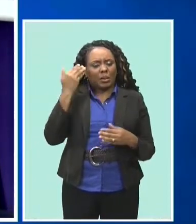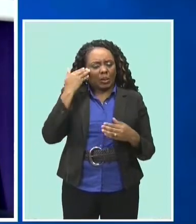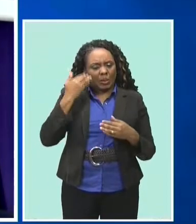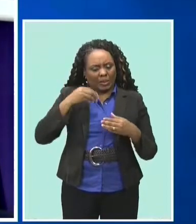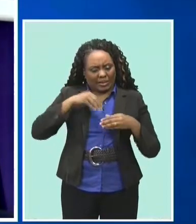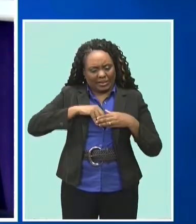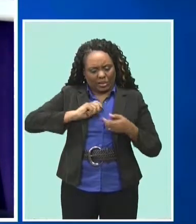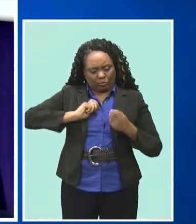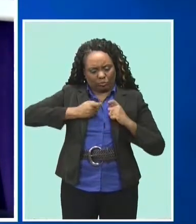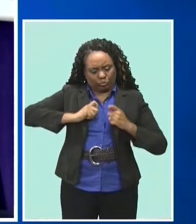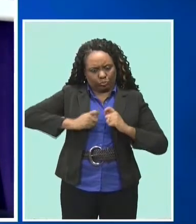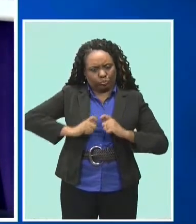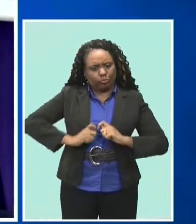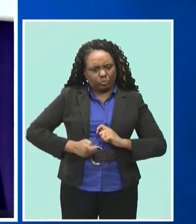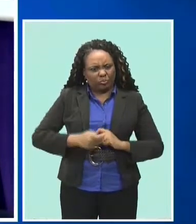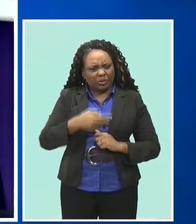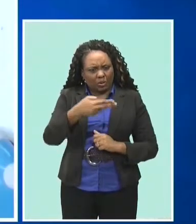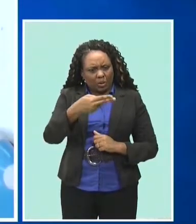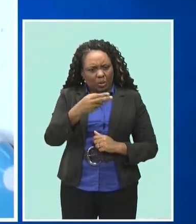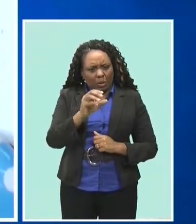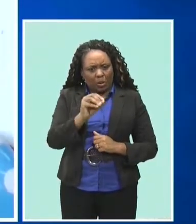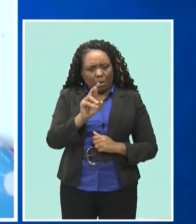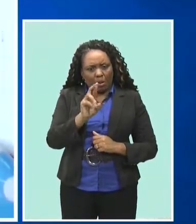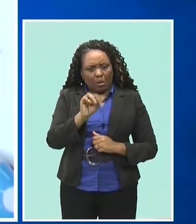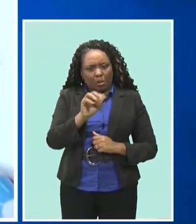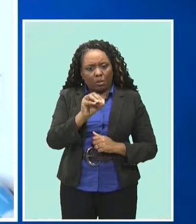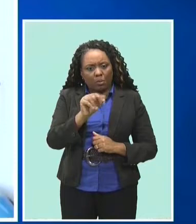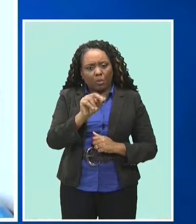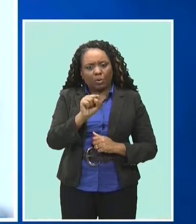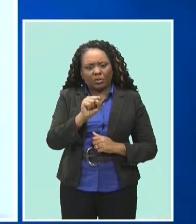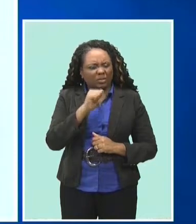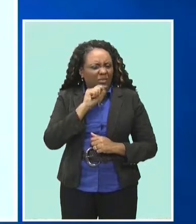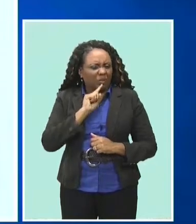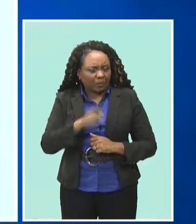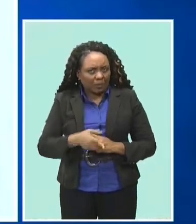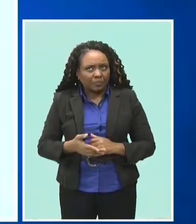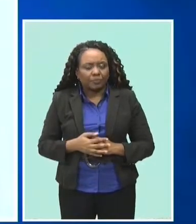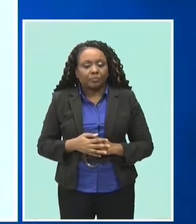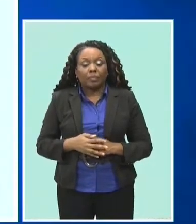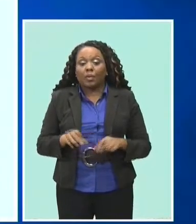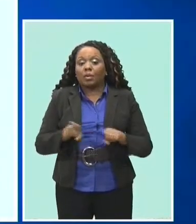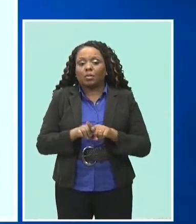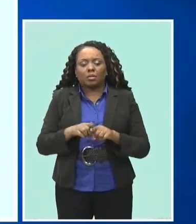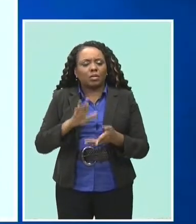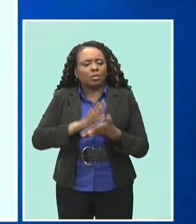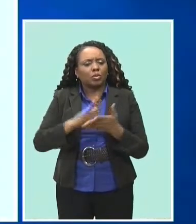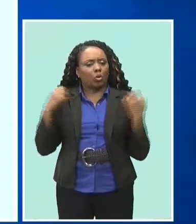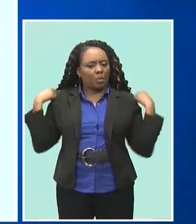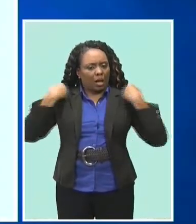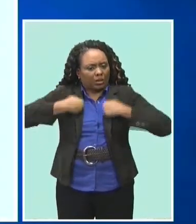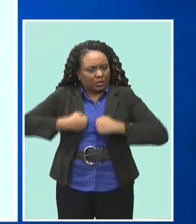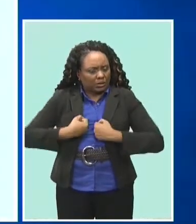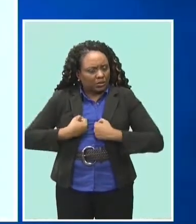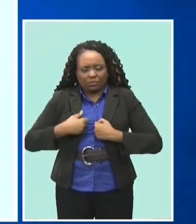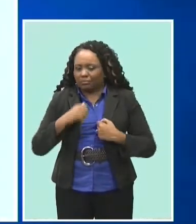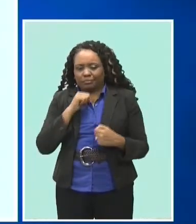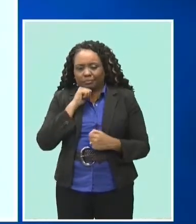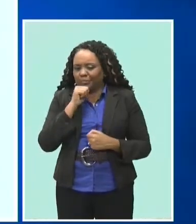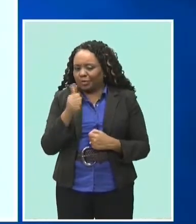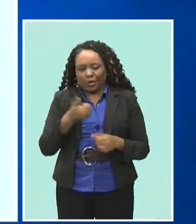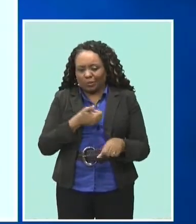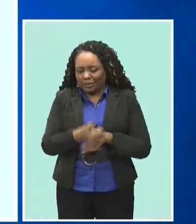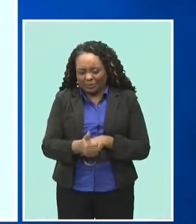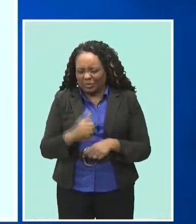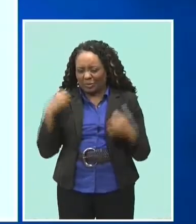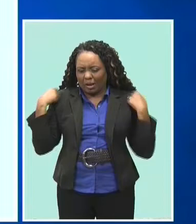Maybe the hormones in females, but they're not very clear on it. And she made it clear that school bags are not to blame. A lot of people think, oh,